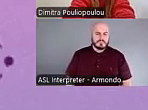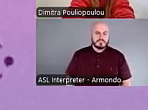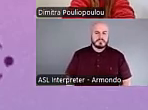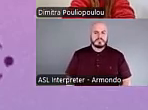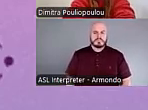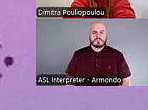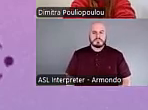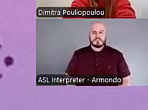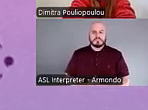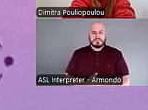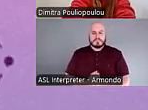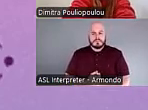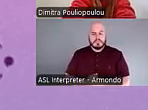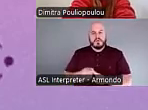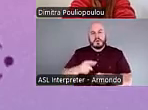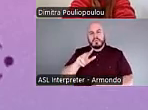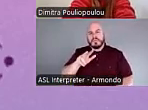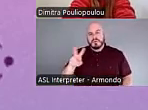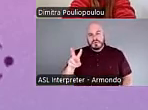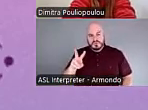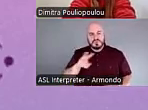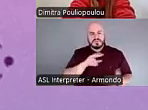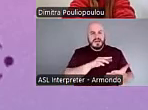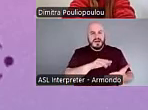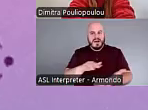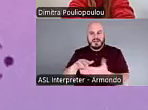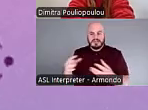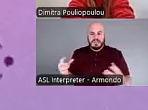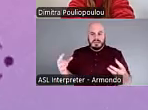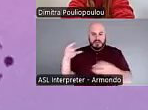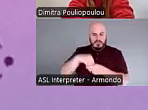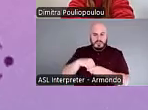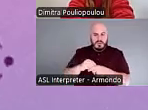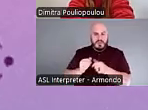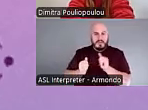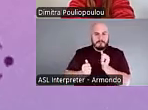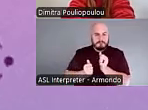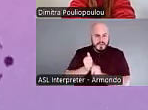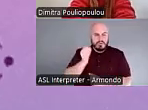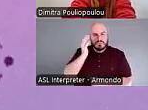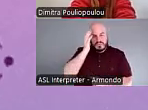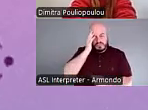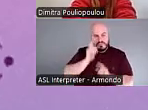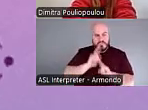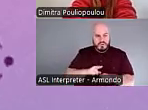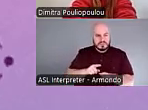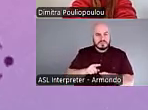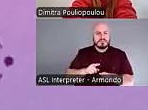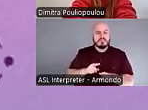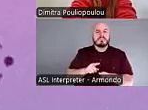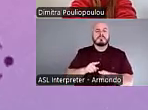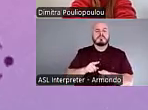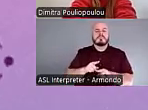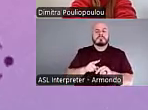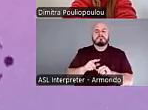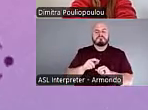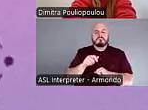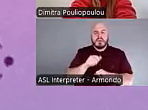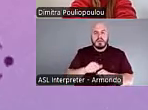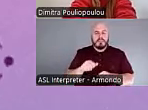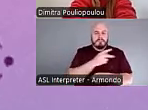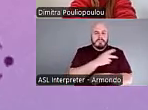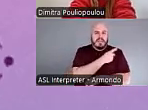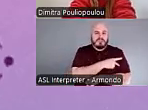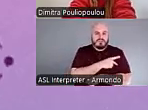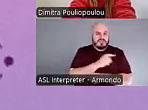Out of 32 studies that we included, most did not report any patient involvement at